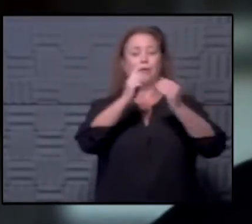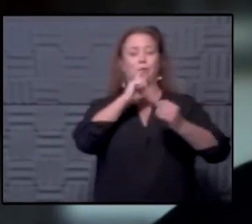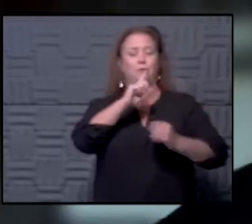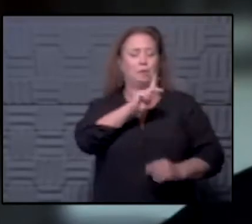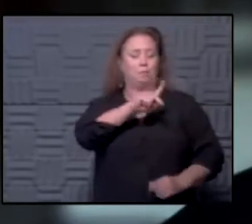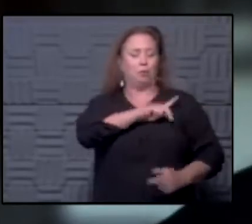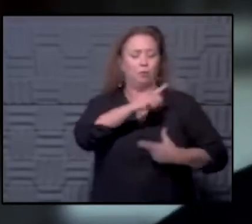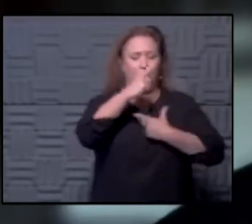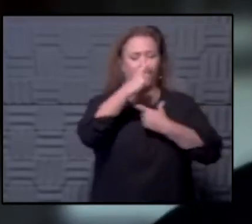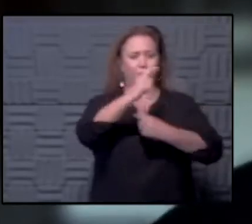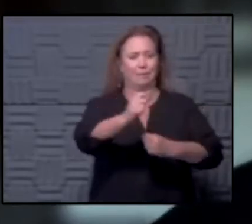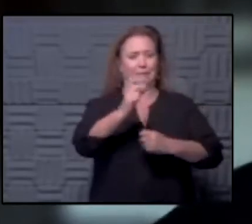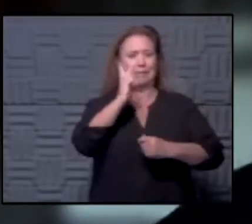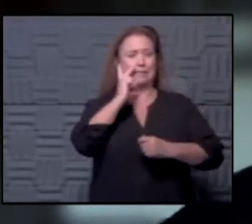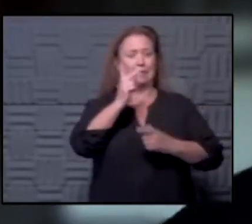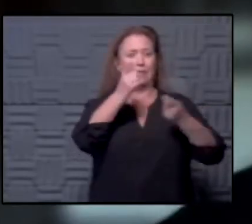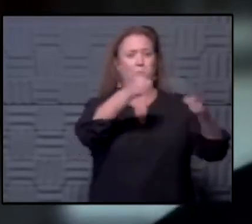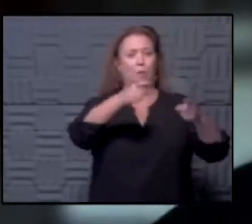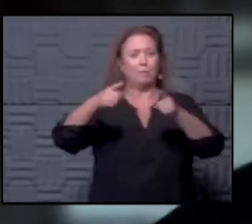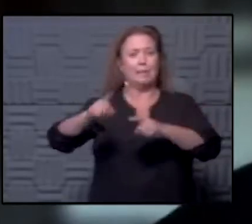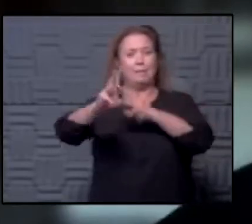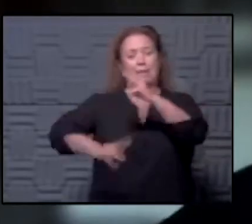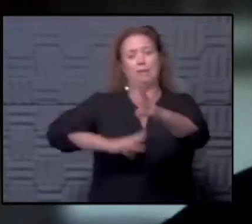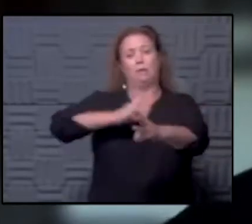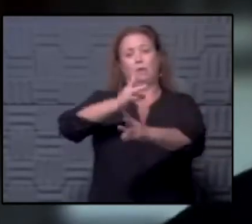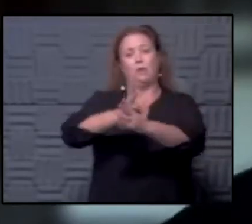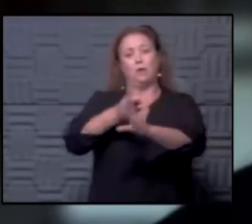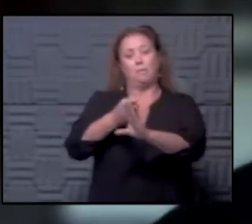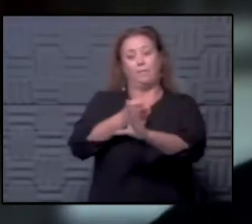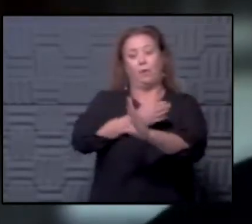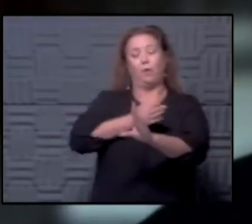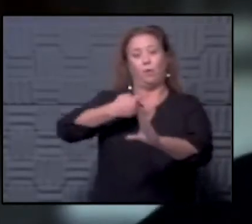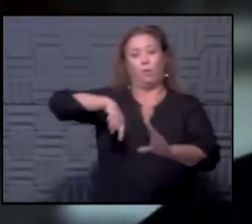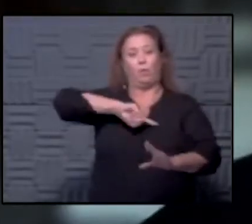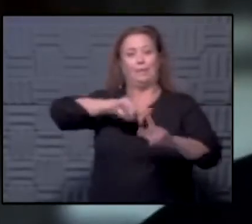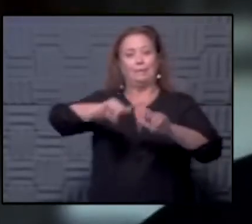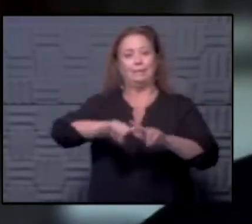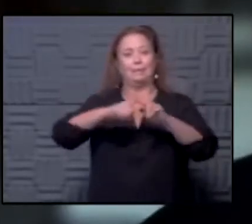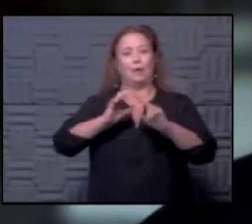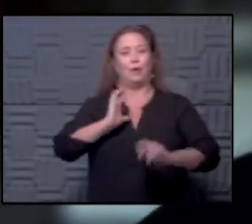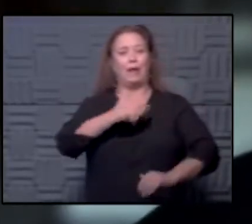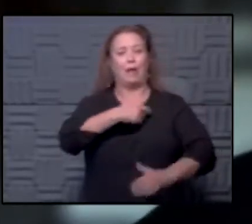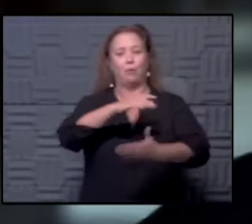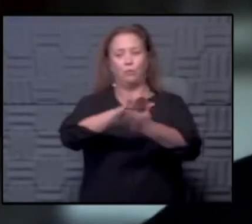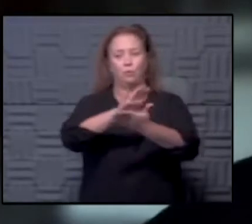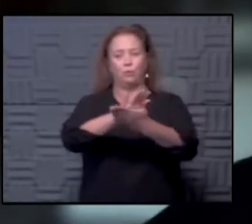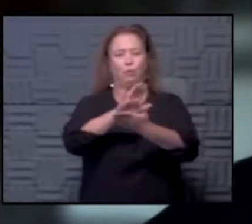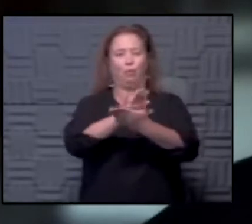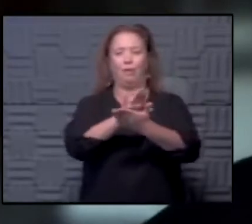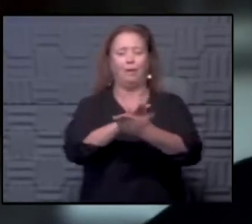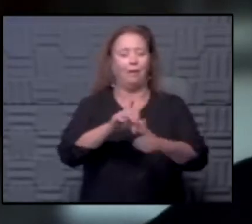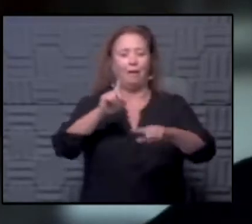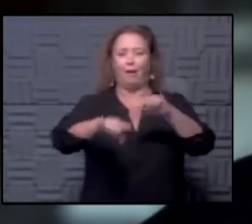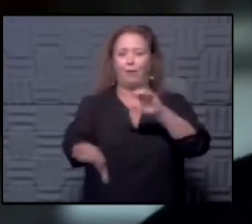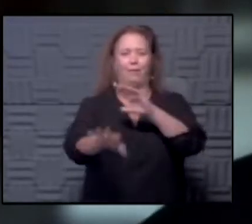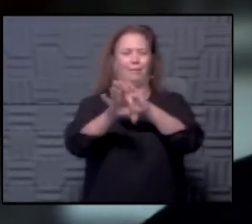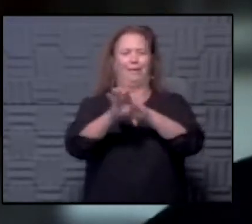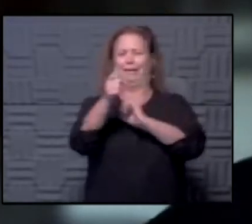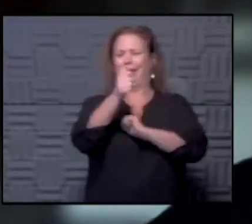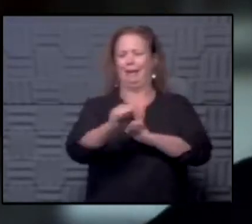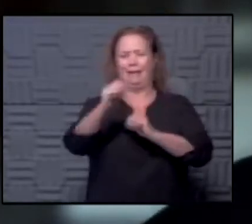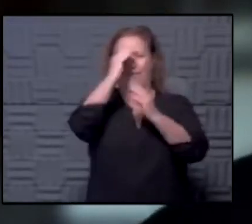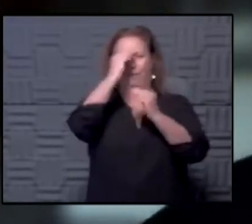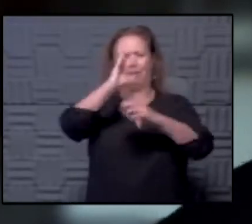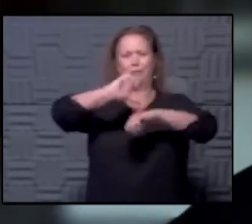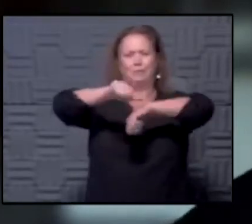project to really see what was going on in the world before we started our school. And I just couldn't find any of that information